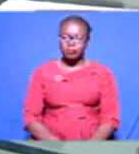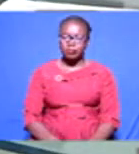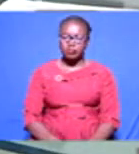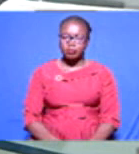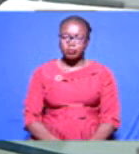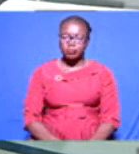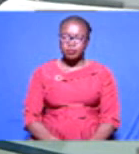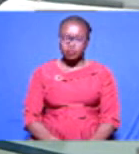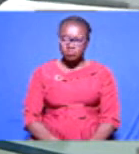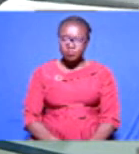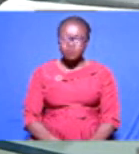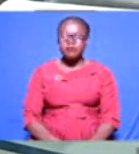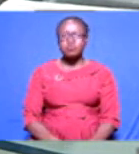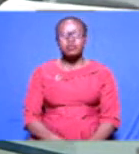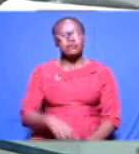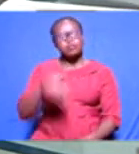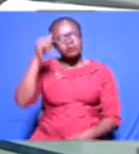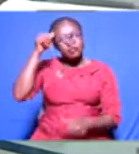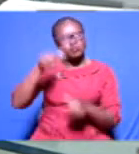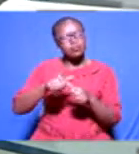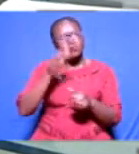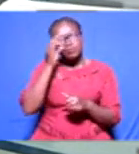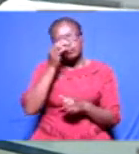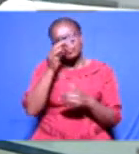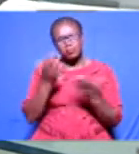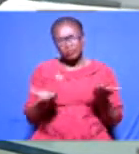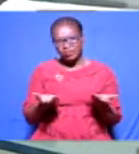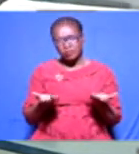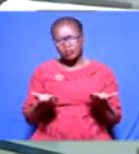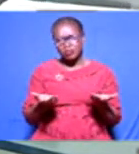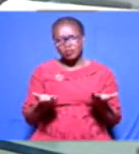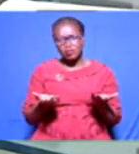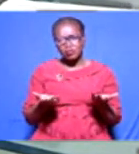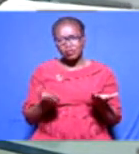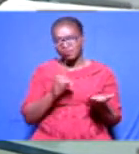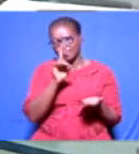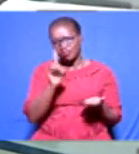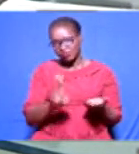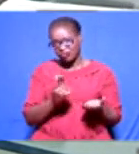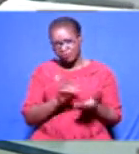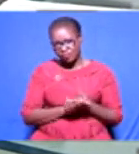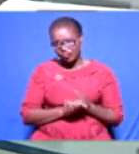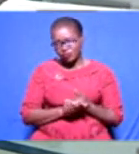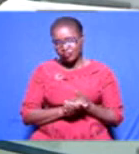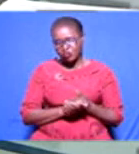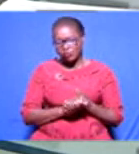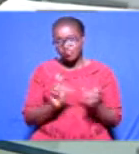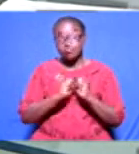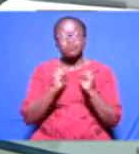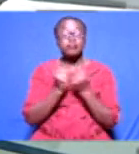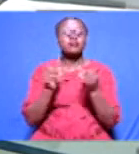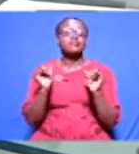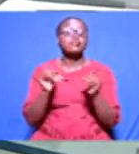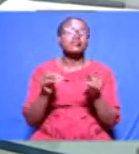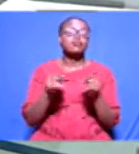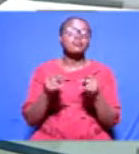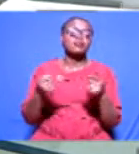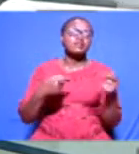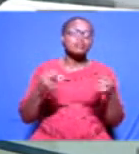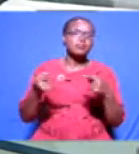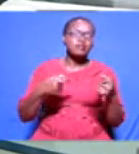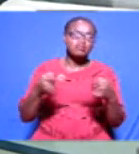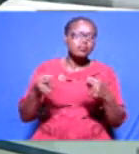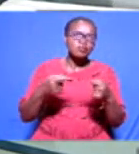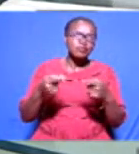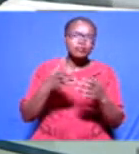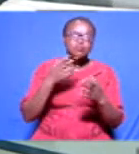Well, there you are. How do you remember the late former President Mwai Kibaki? Talk to us on our social media platforms, which are... at KBC Channel 1 News, at